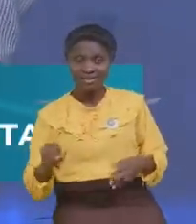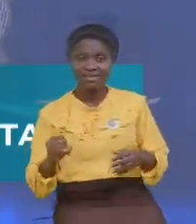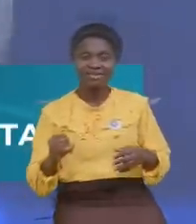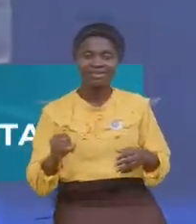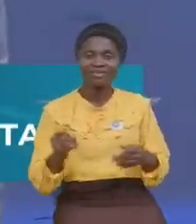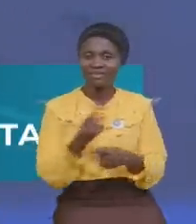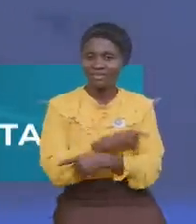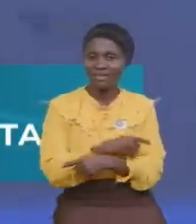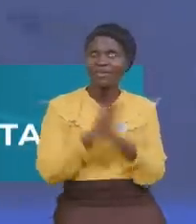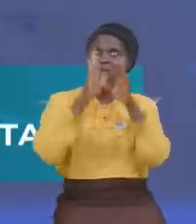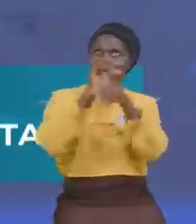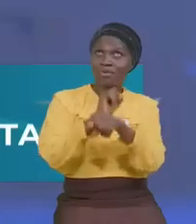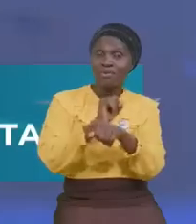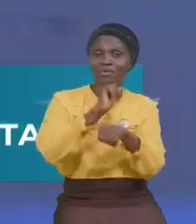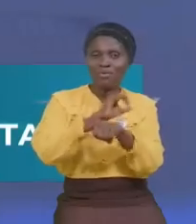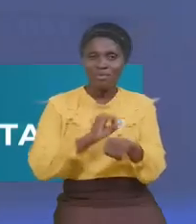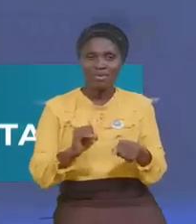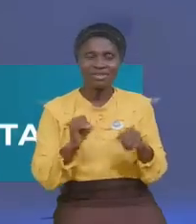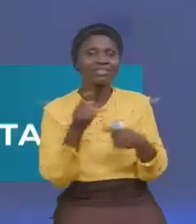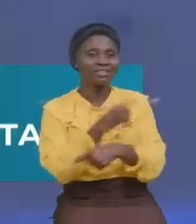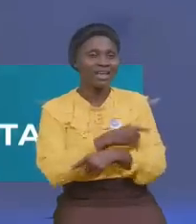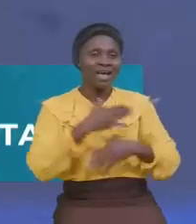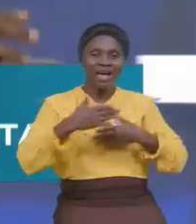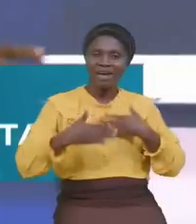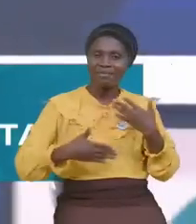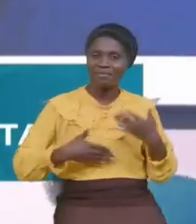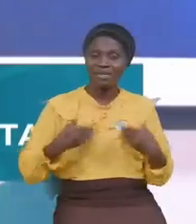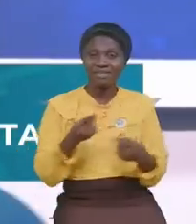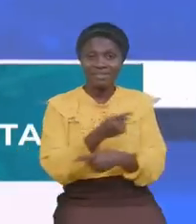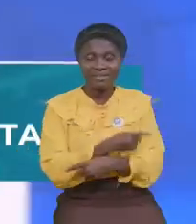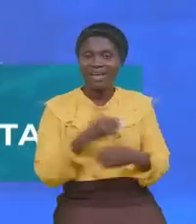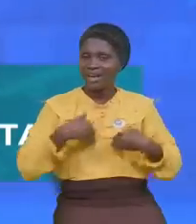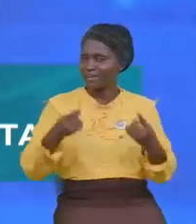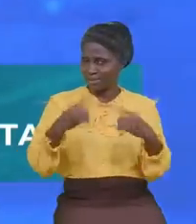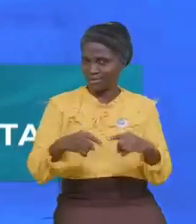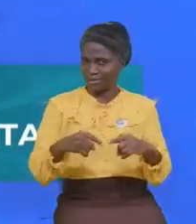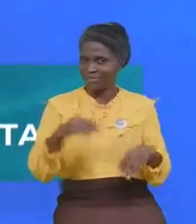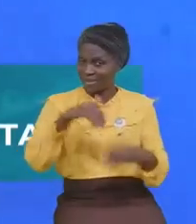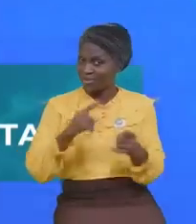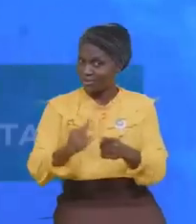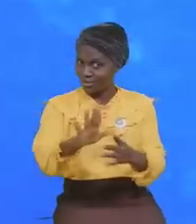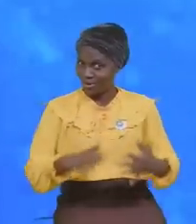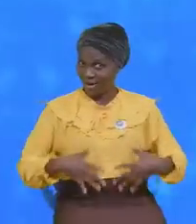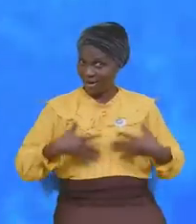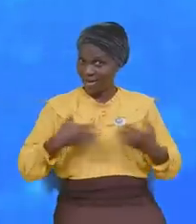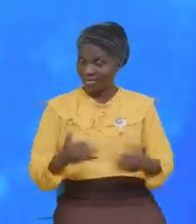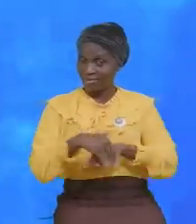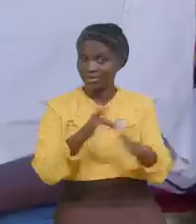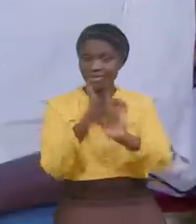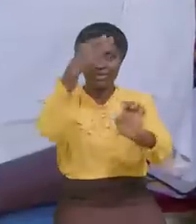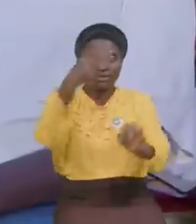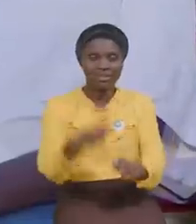miracle working day. Happy day has come into your life tonight in